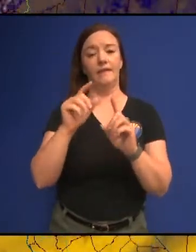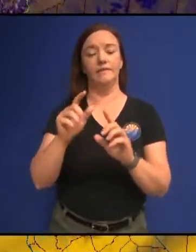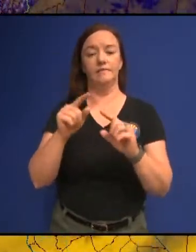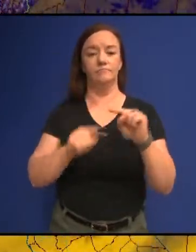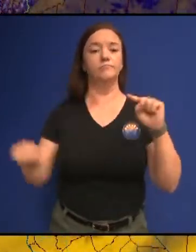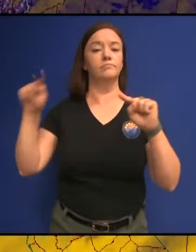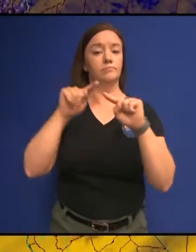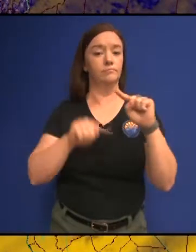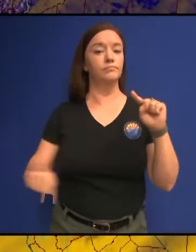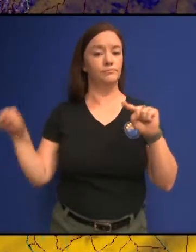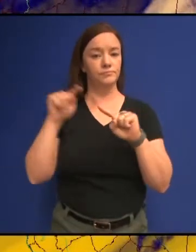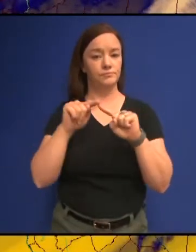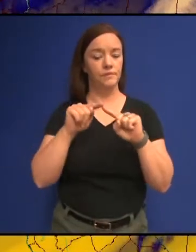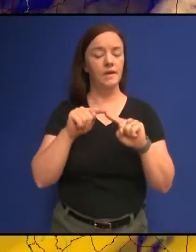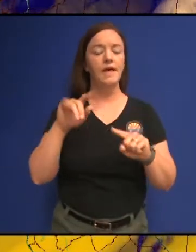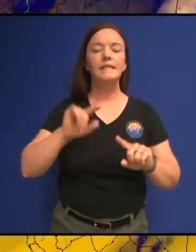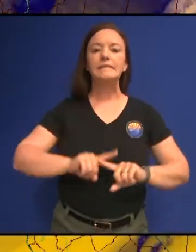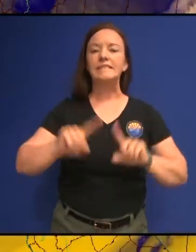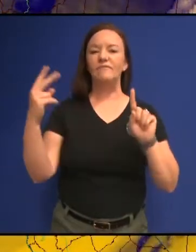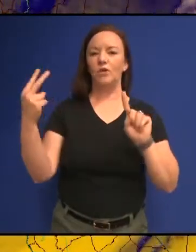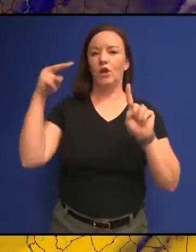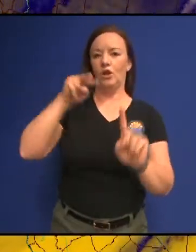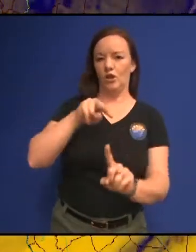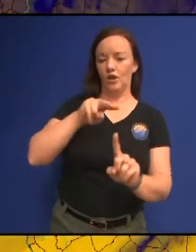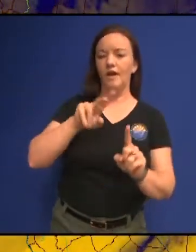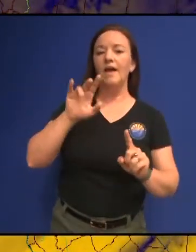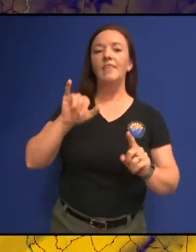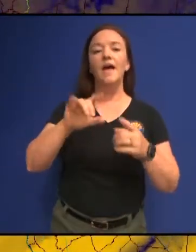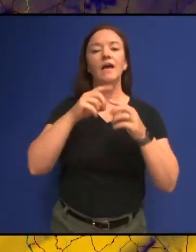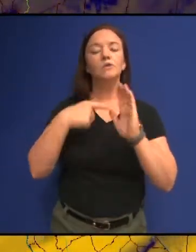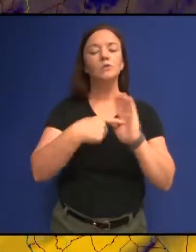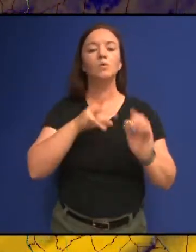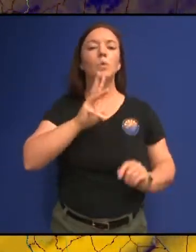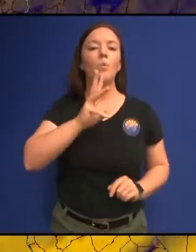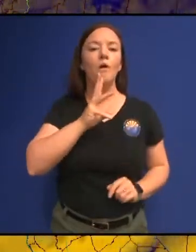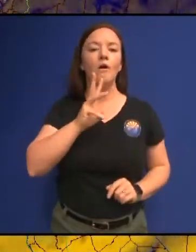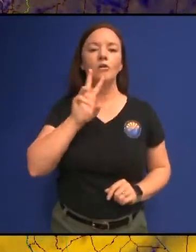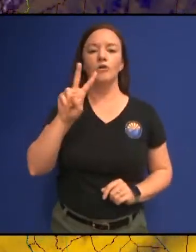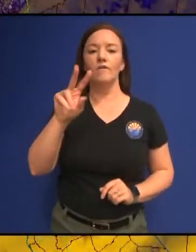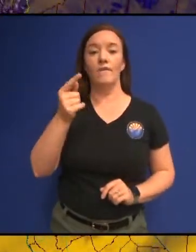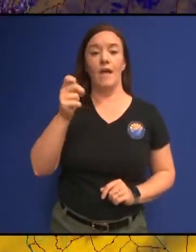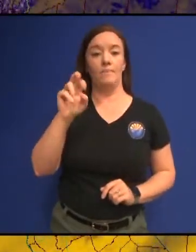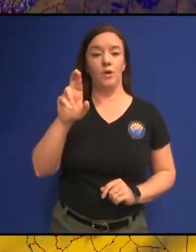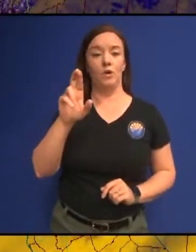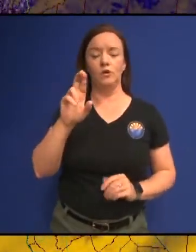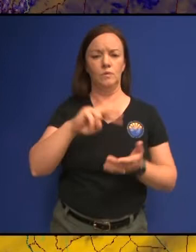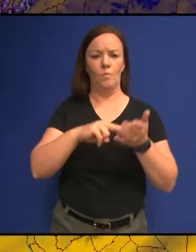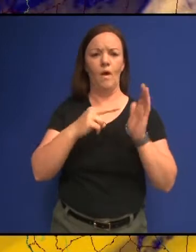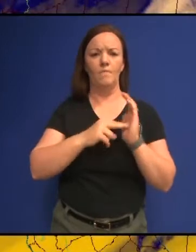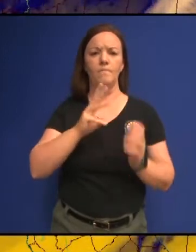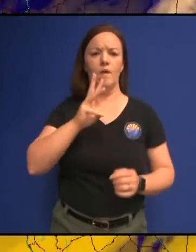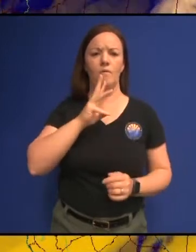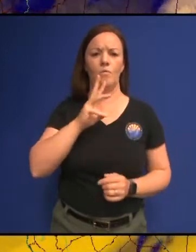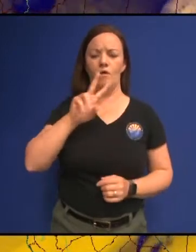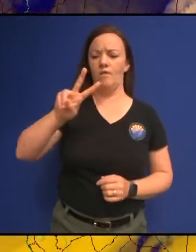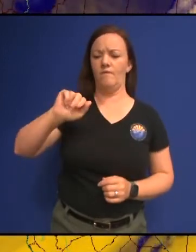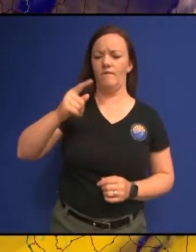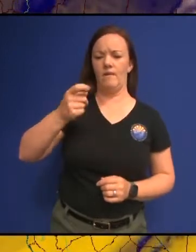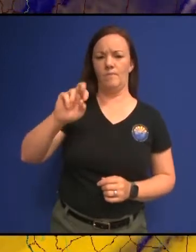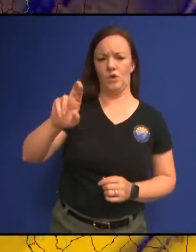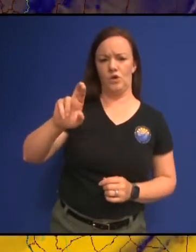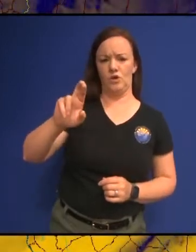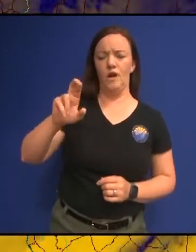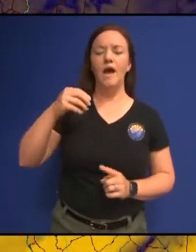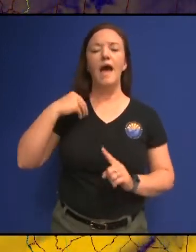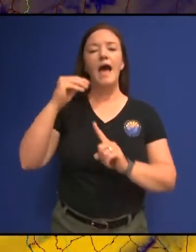look at what we just showed you. This is water vapor imagery. So essentially what it is the cameras that are